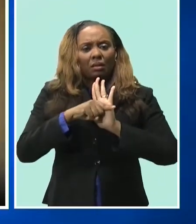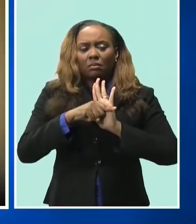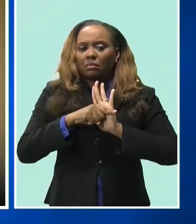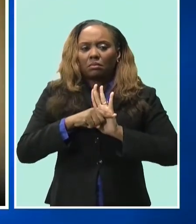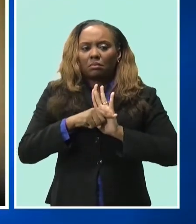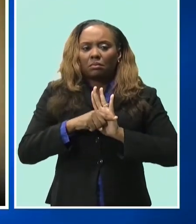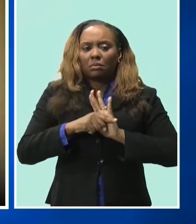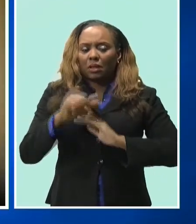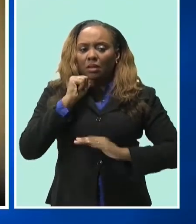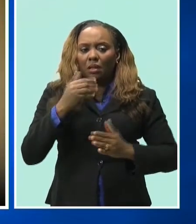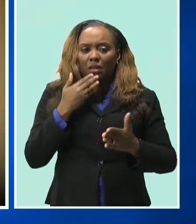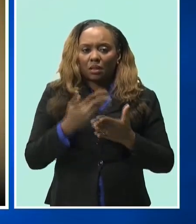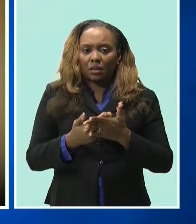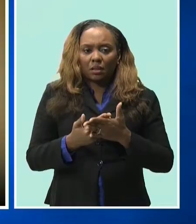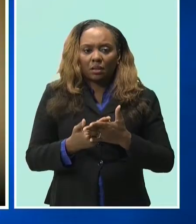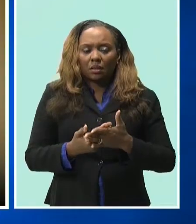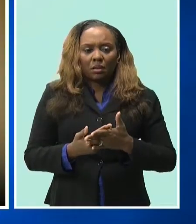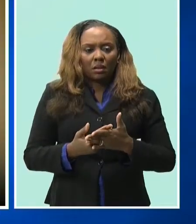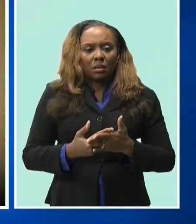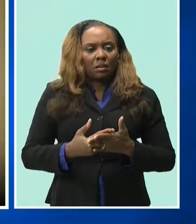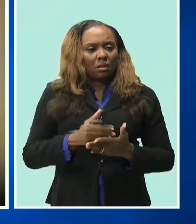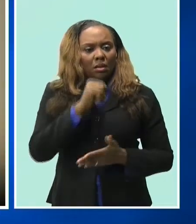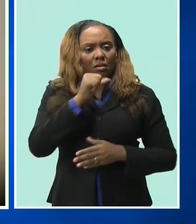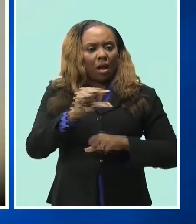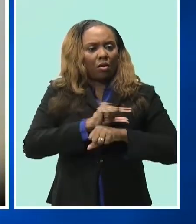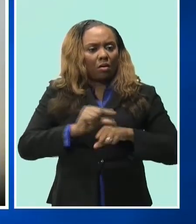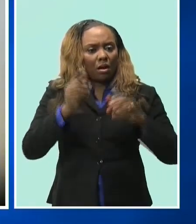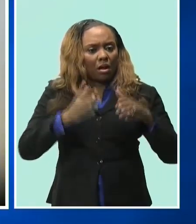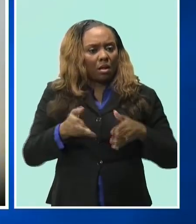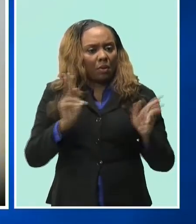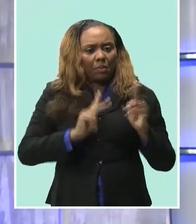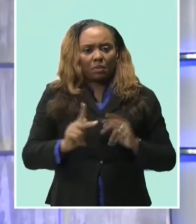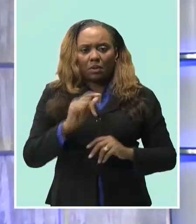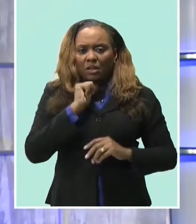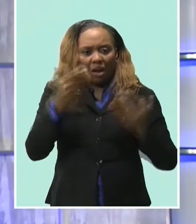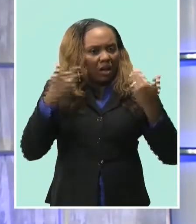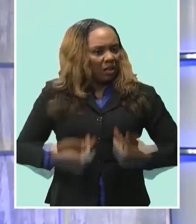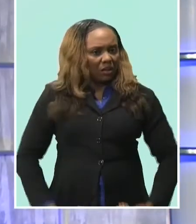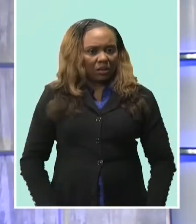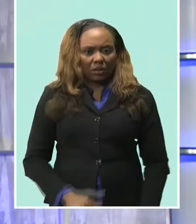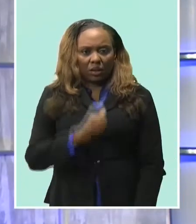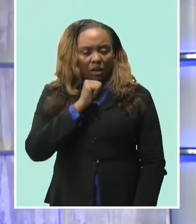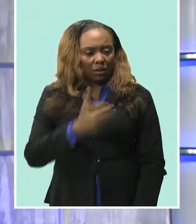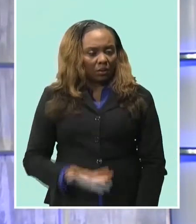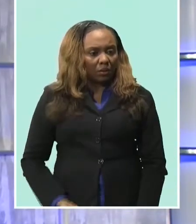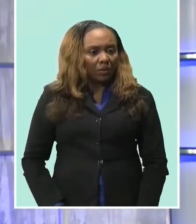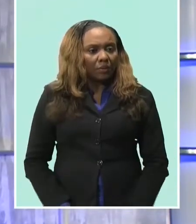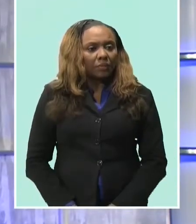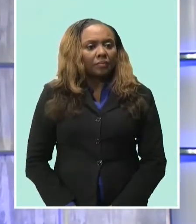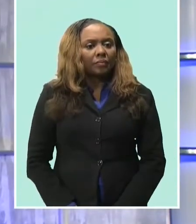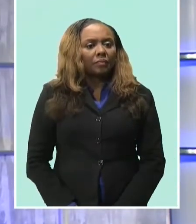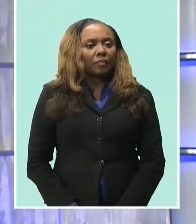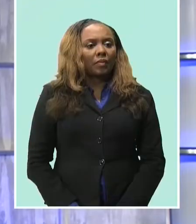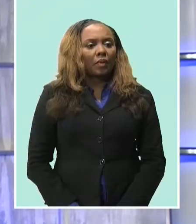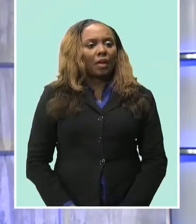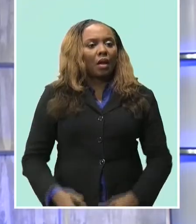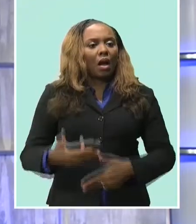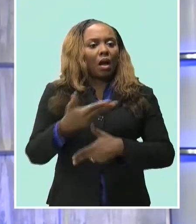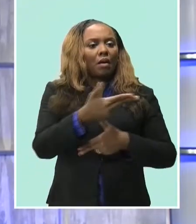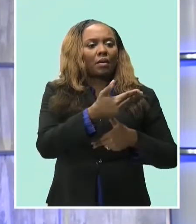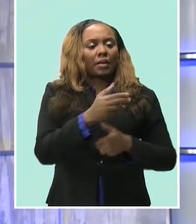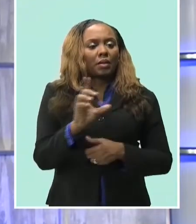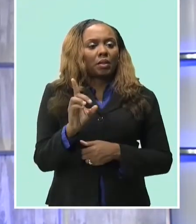This is not who we are as a people. Hurricane Dorian survivors in the Bahamas say